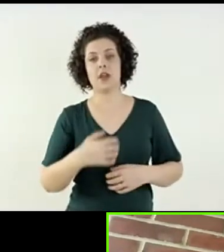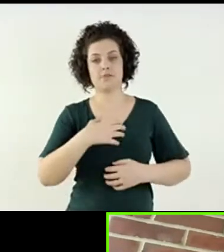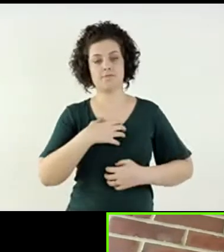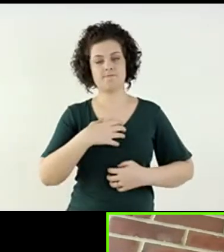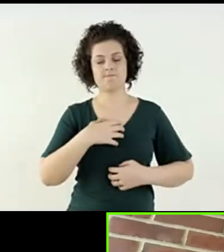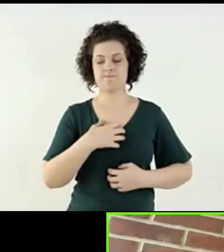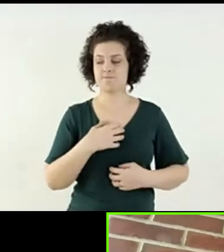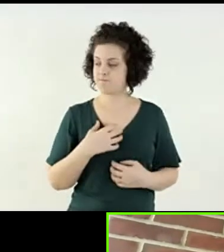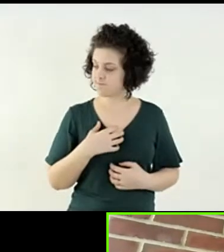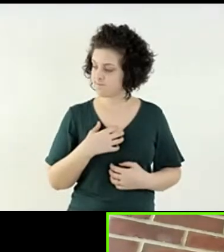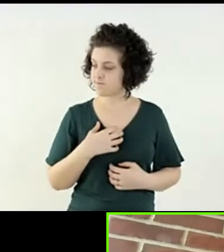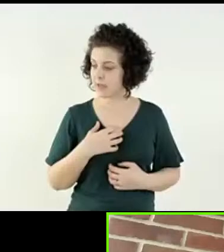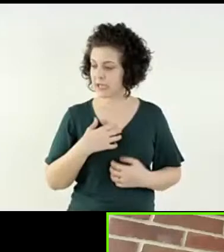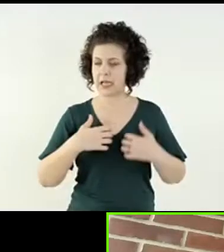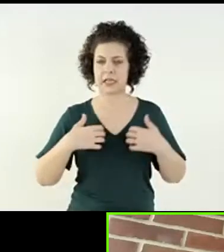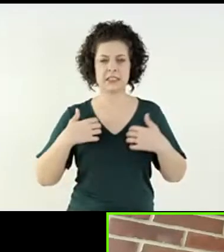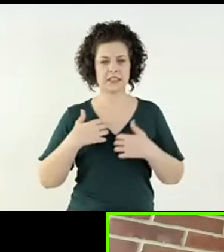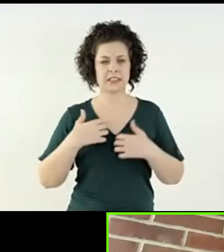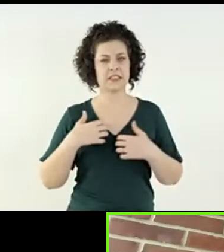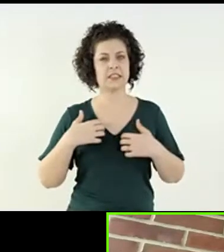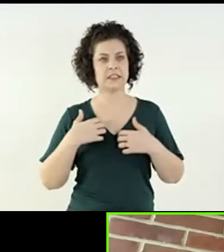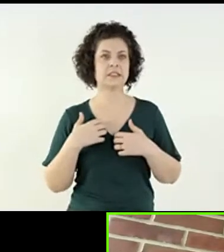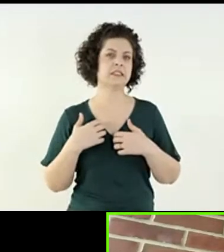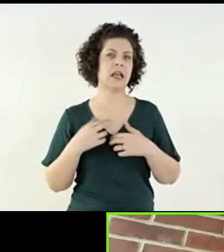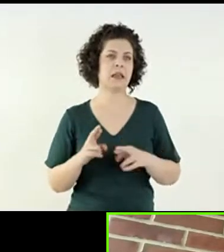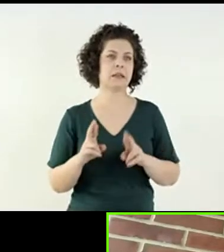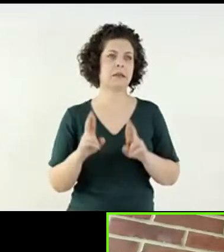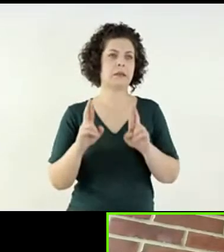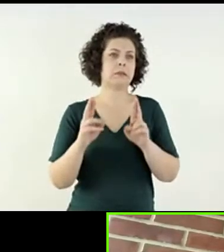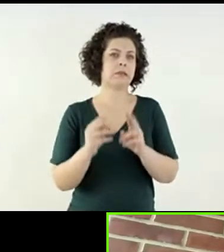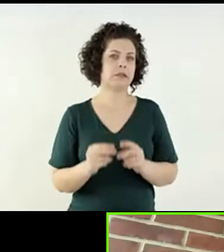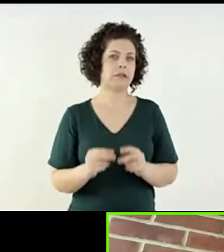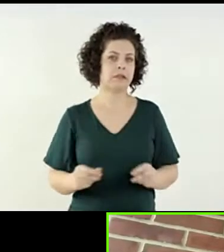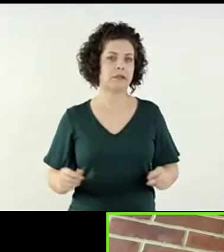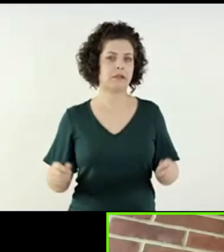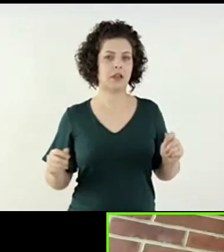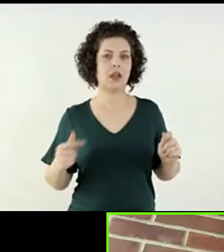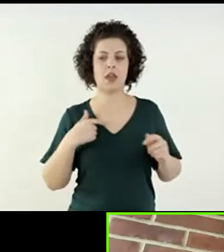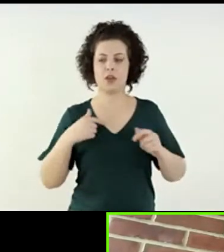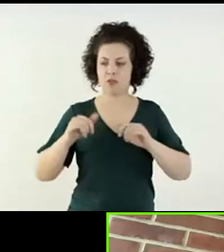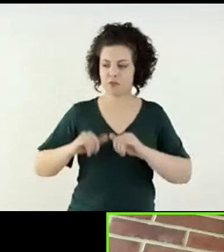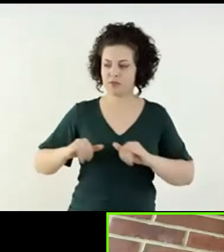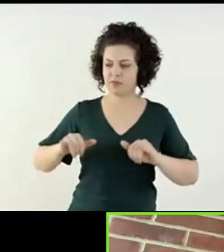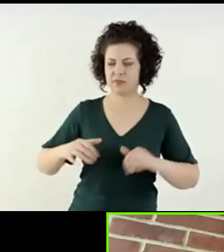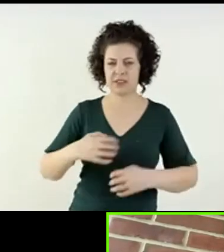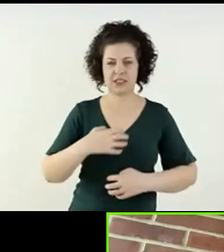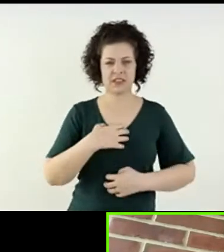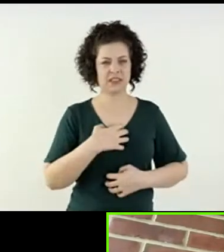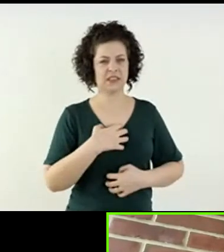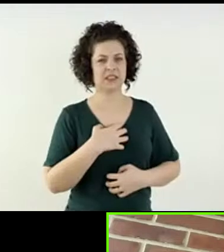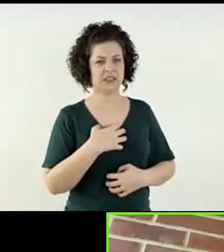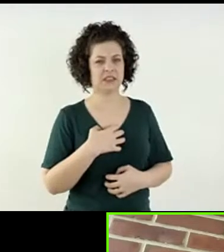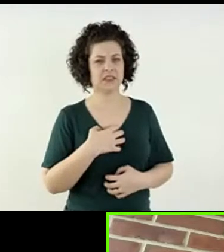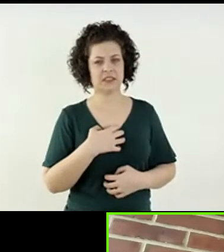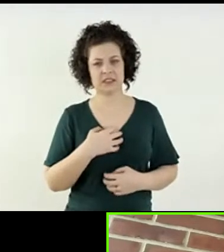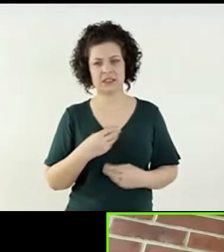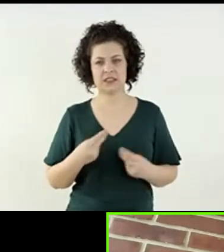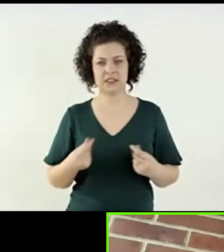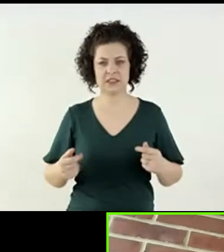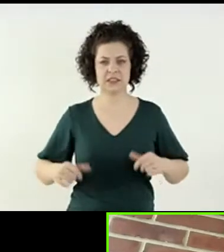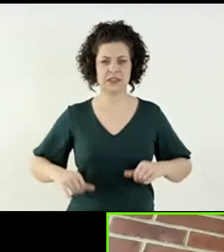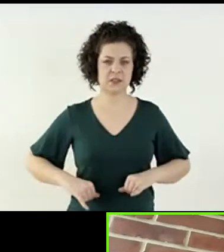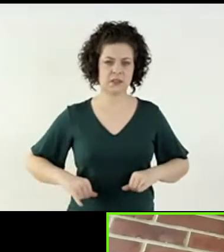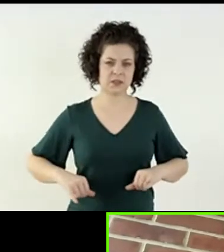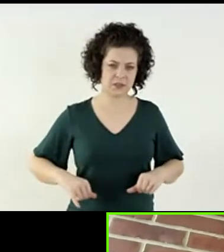Again, I hesitate to sort of speak for a whole generation, right? But I feel disheartened at the ways in which feminism, to my mind,